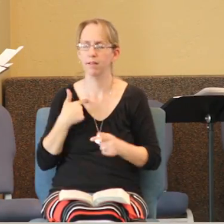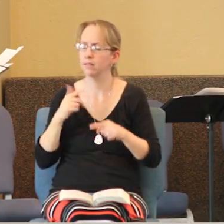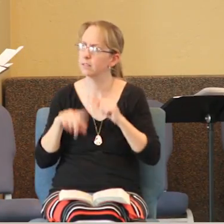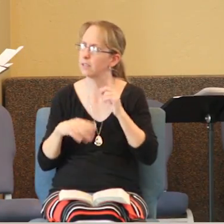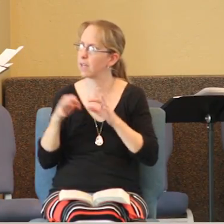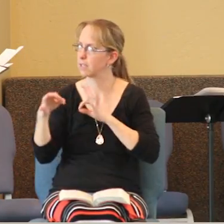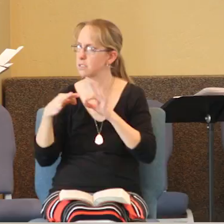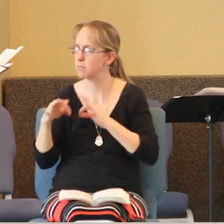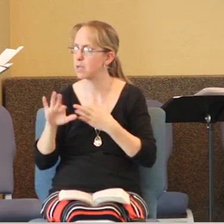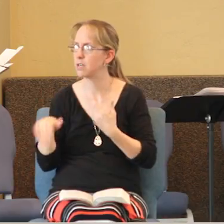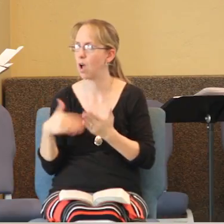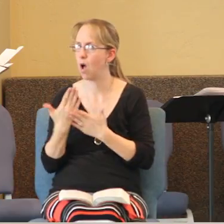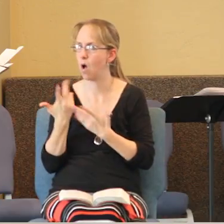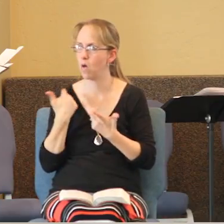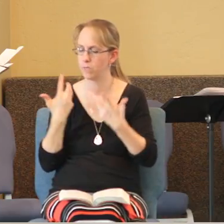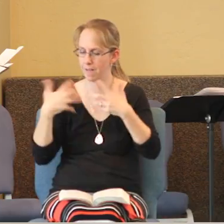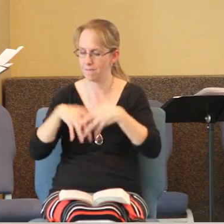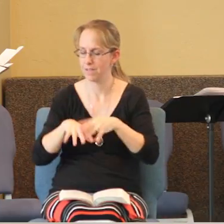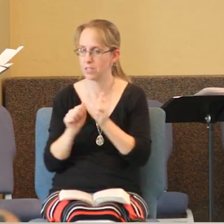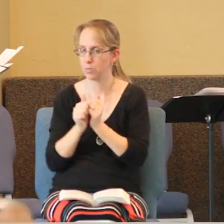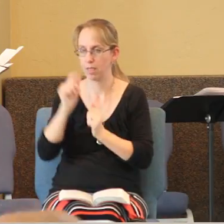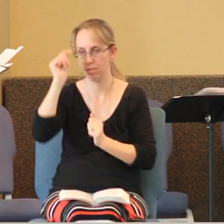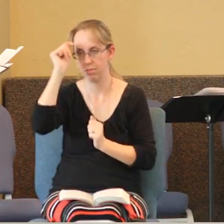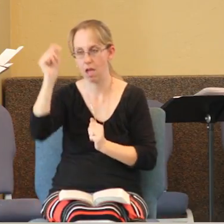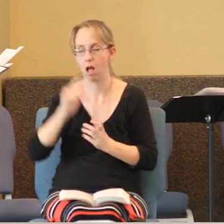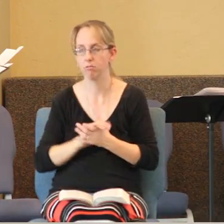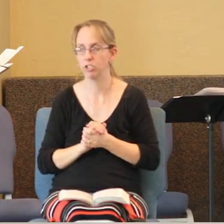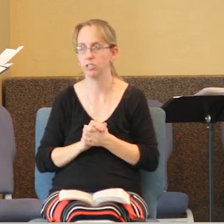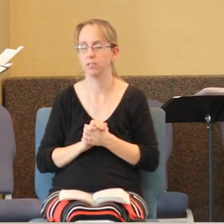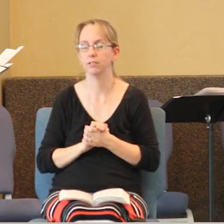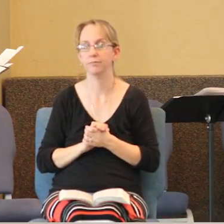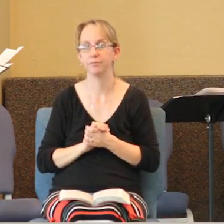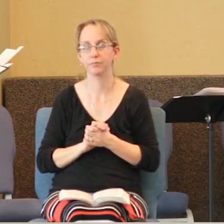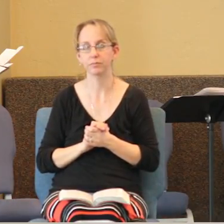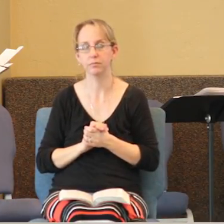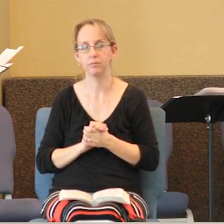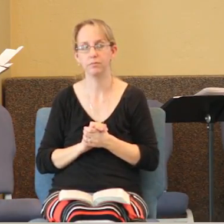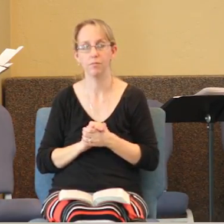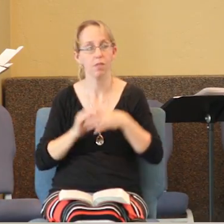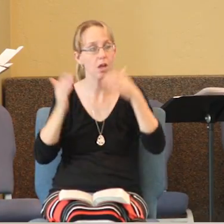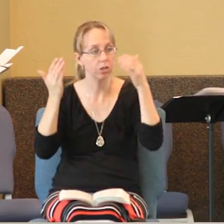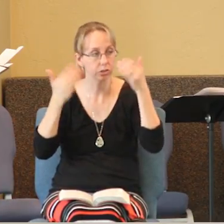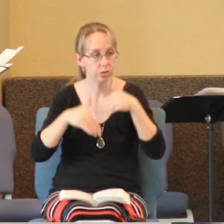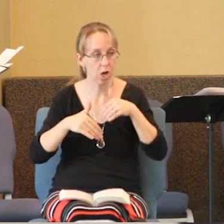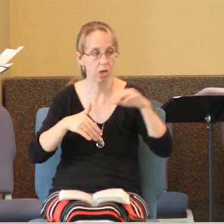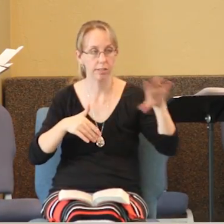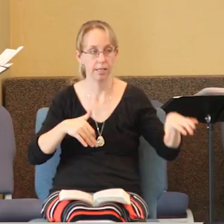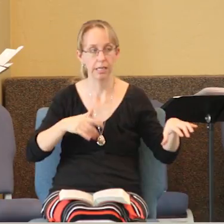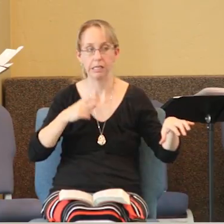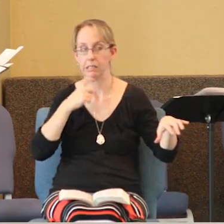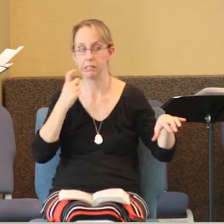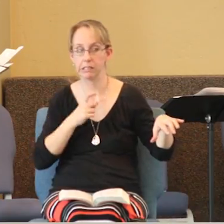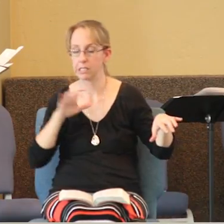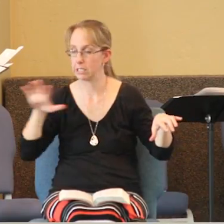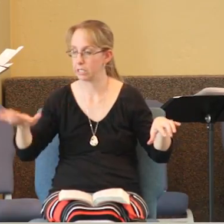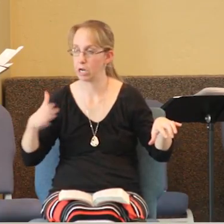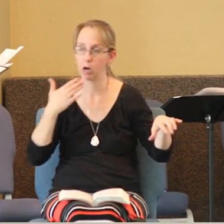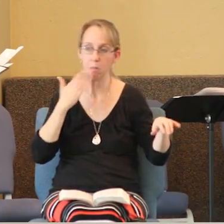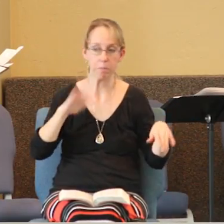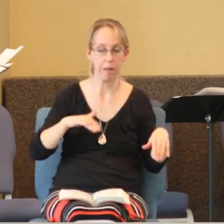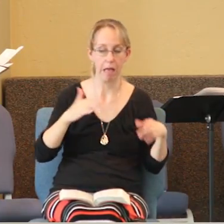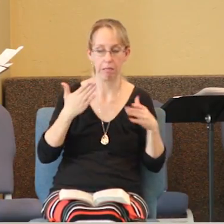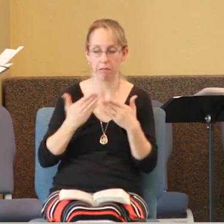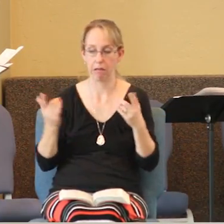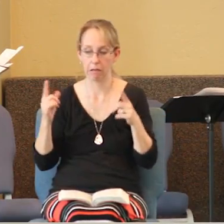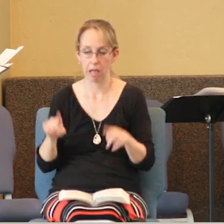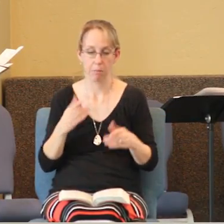that works into theology. While darkness is here, and while sin is here, and while bad things happen to good people,